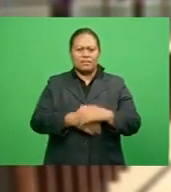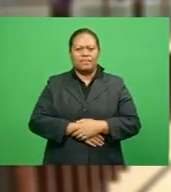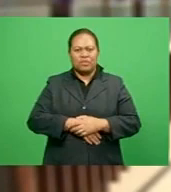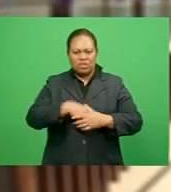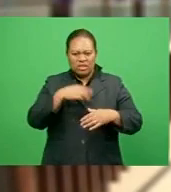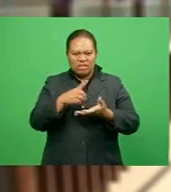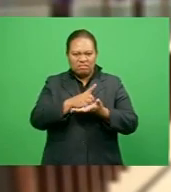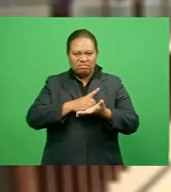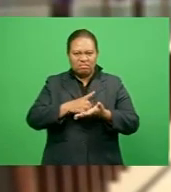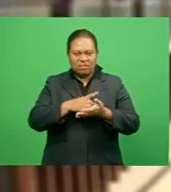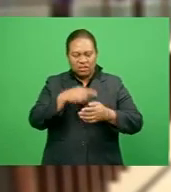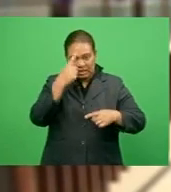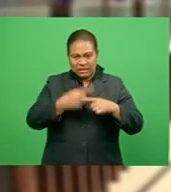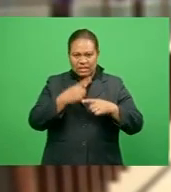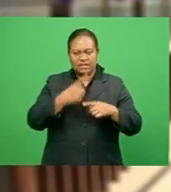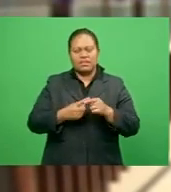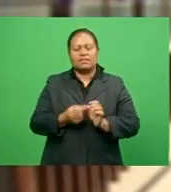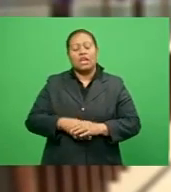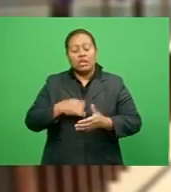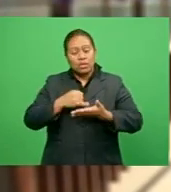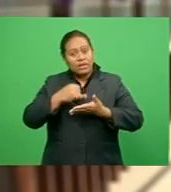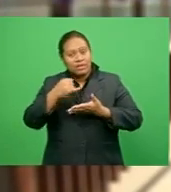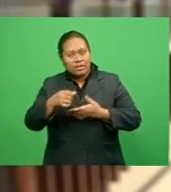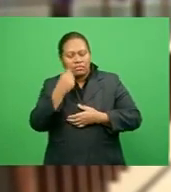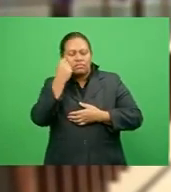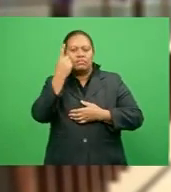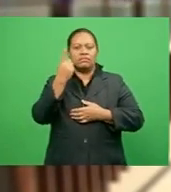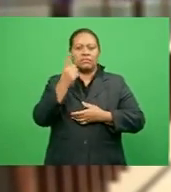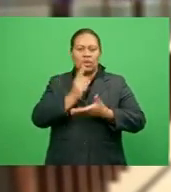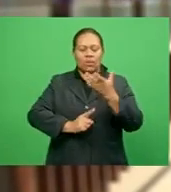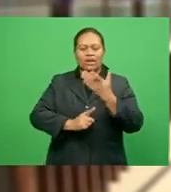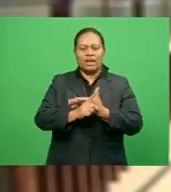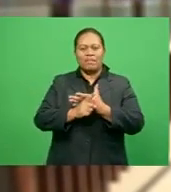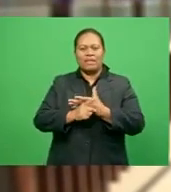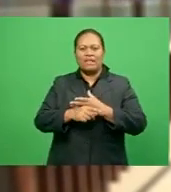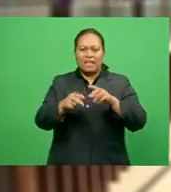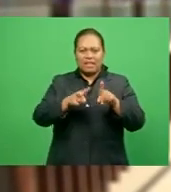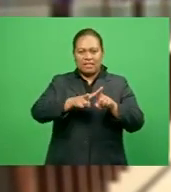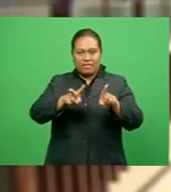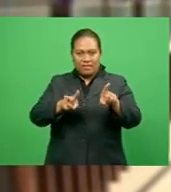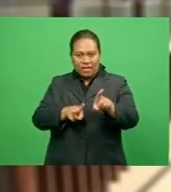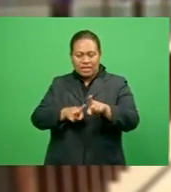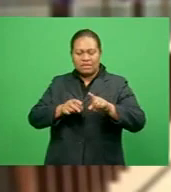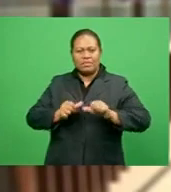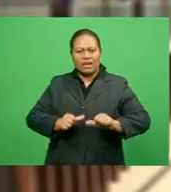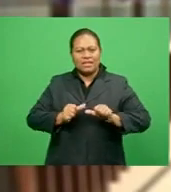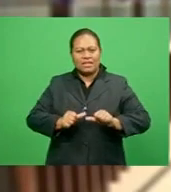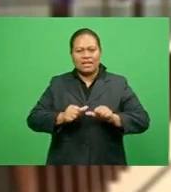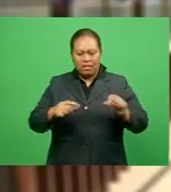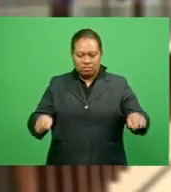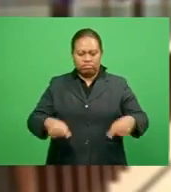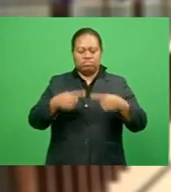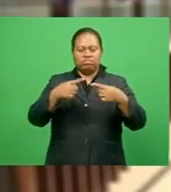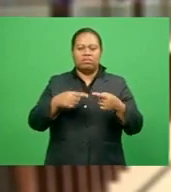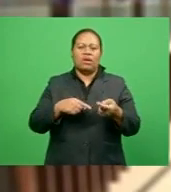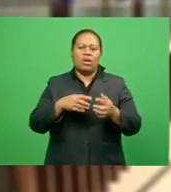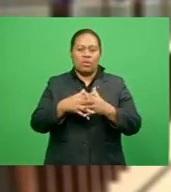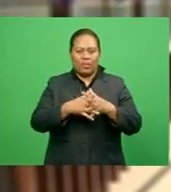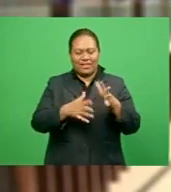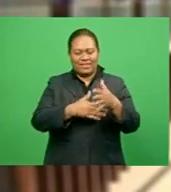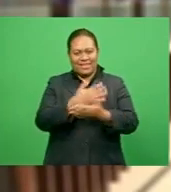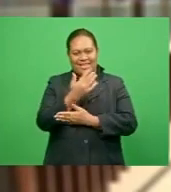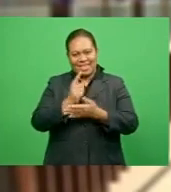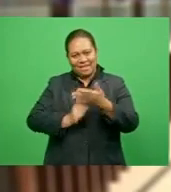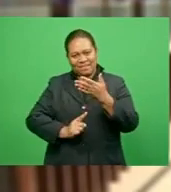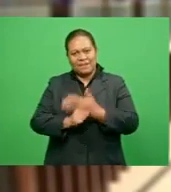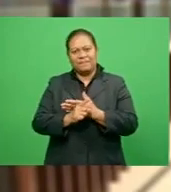illness. Investors also await the upcoming vice president presidential debate on Wednesday. The Reserve